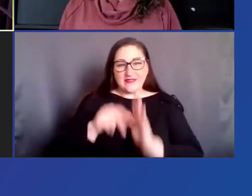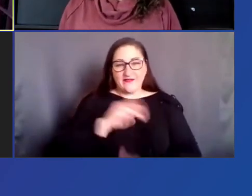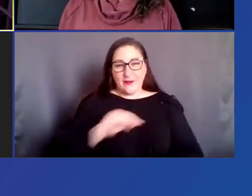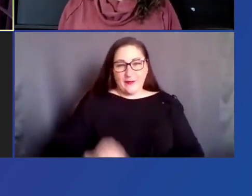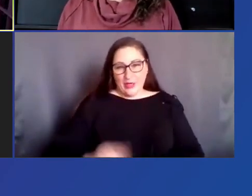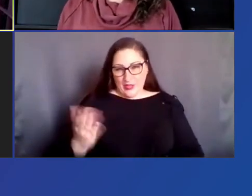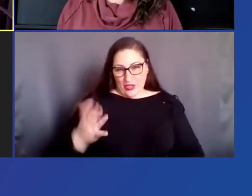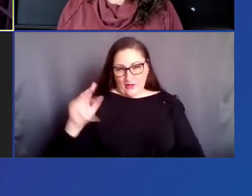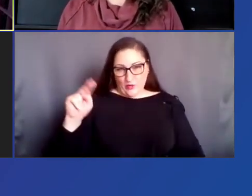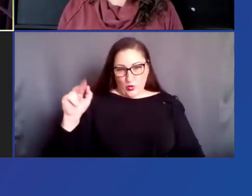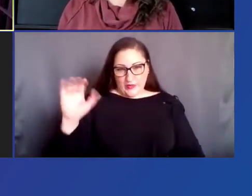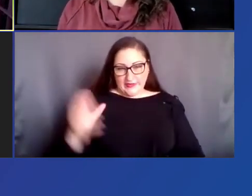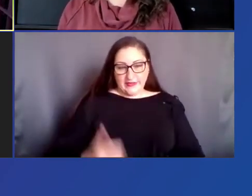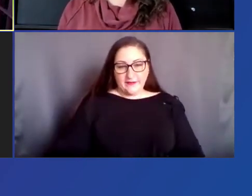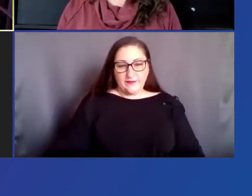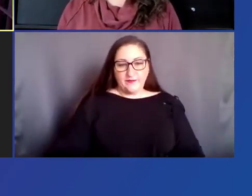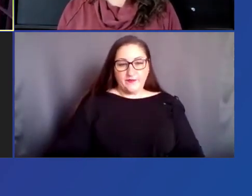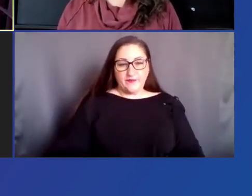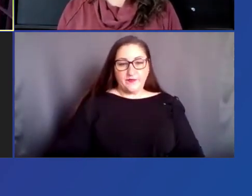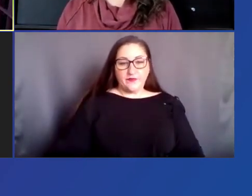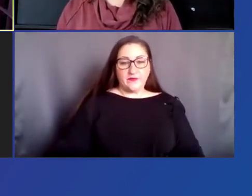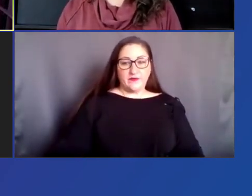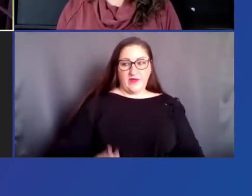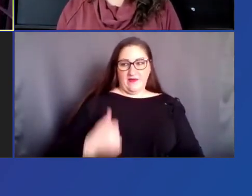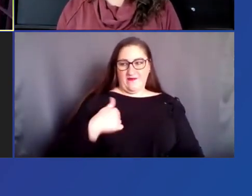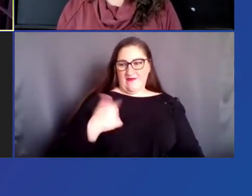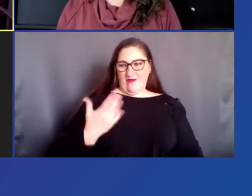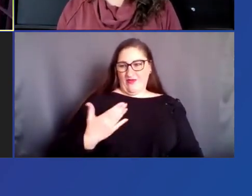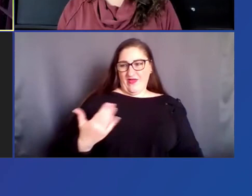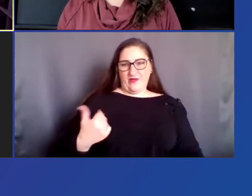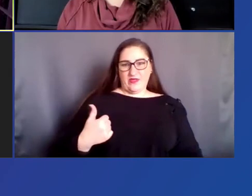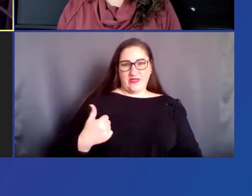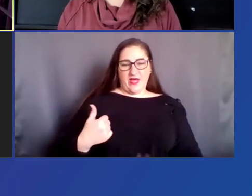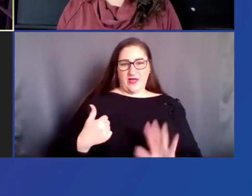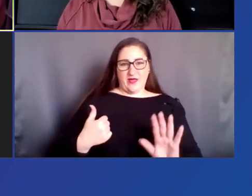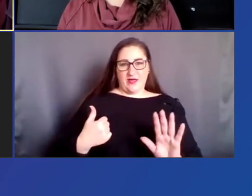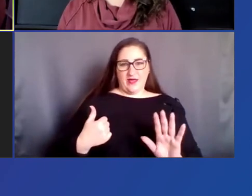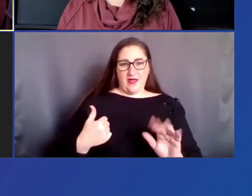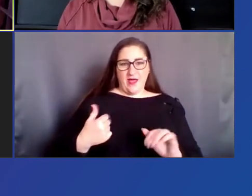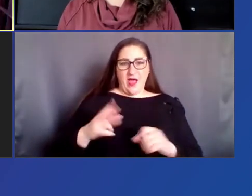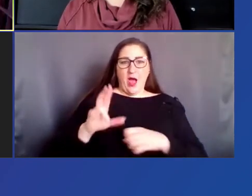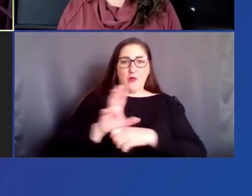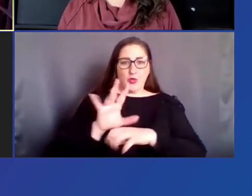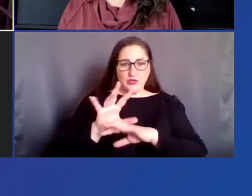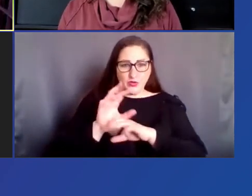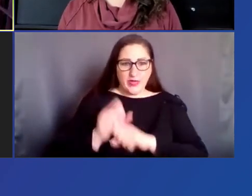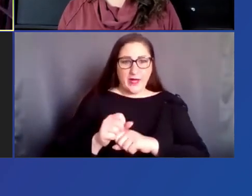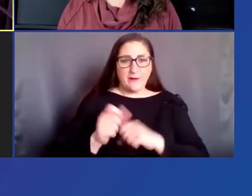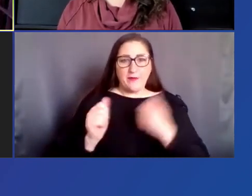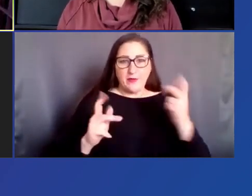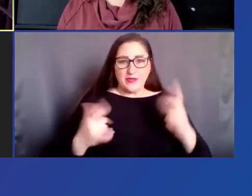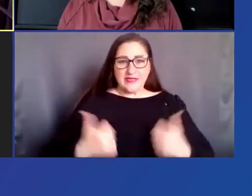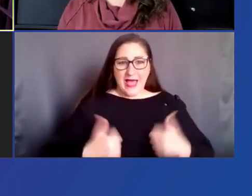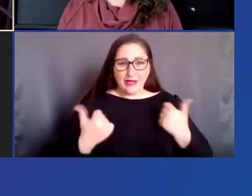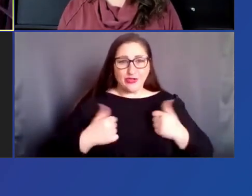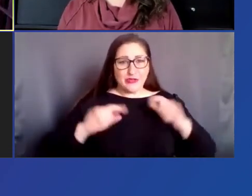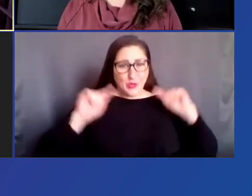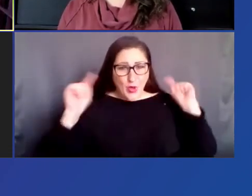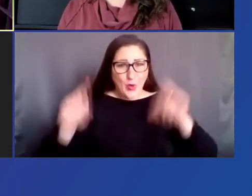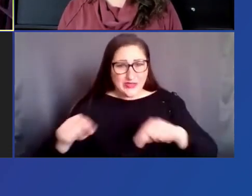made. And my whole thing was just like, you know, I'm used to getting people's addresses and storming their house.